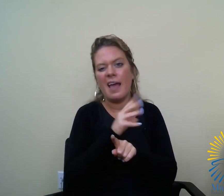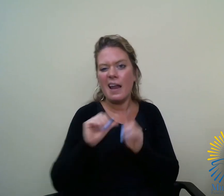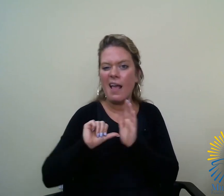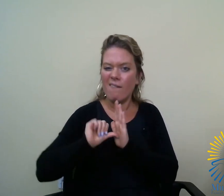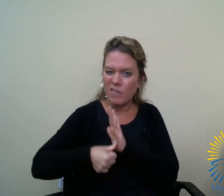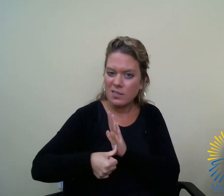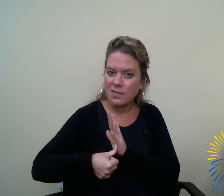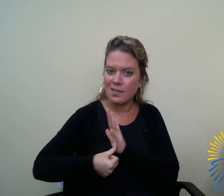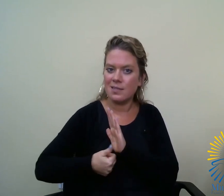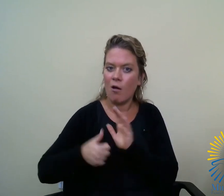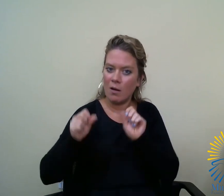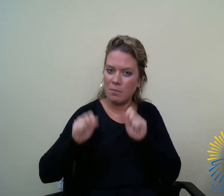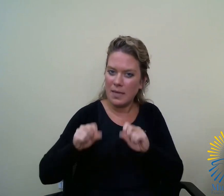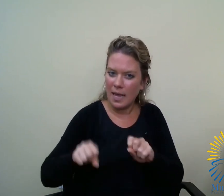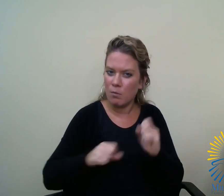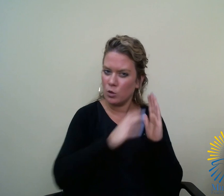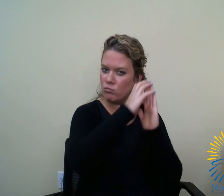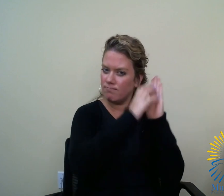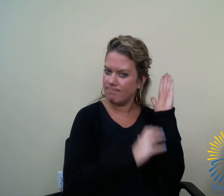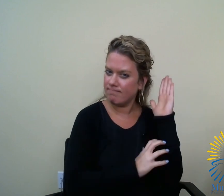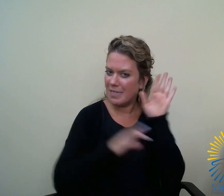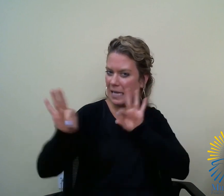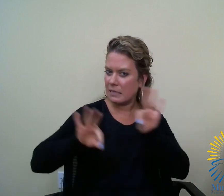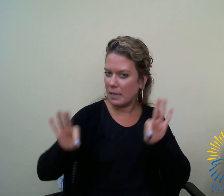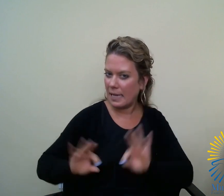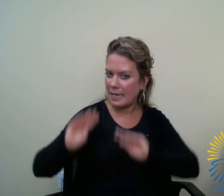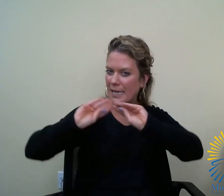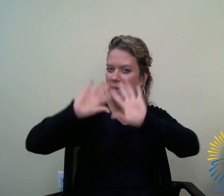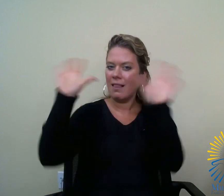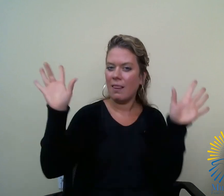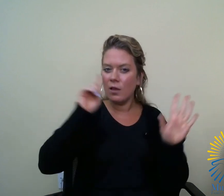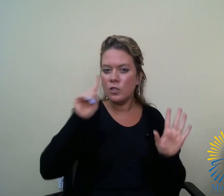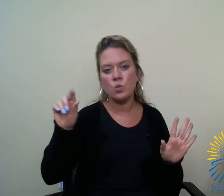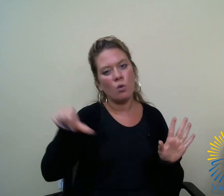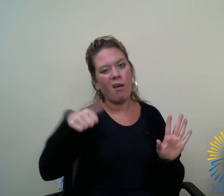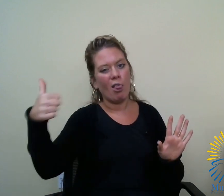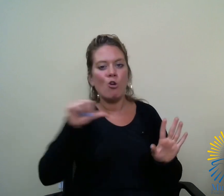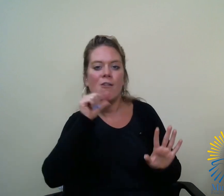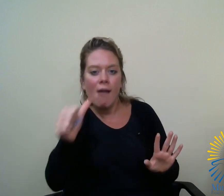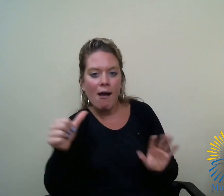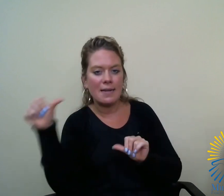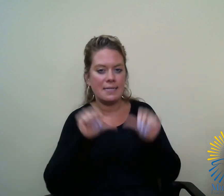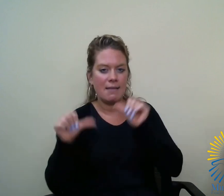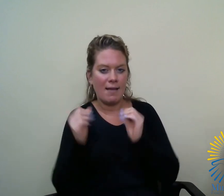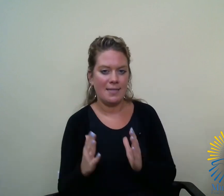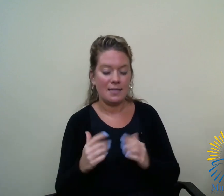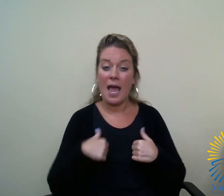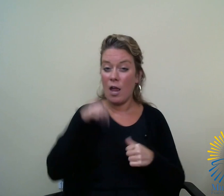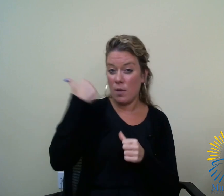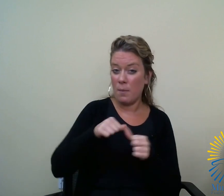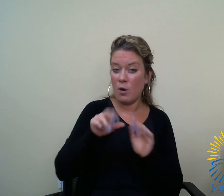emphasis on being able to explain things to a non-scientist as well. I remember when I was an undergrad, my mentor